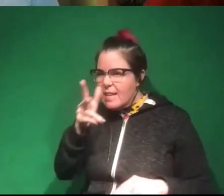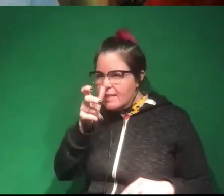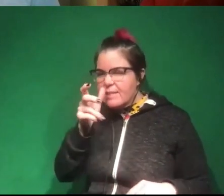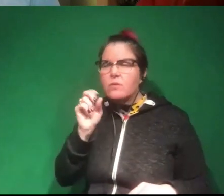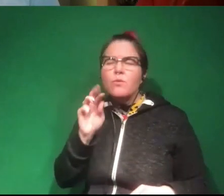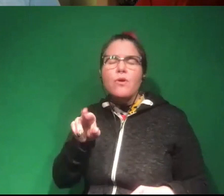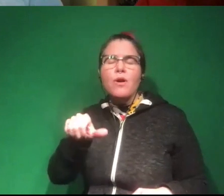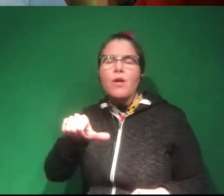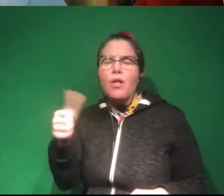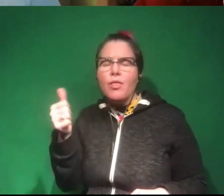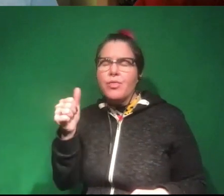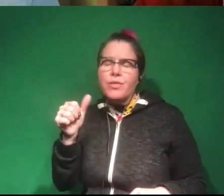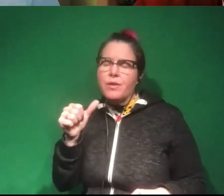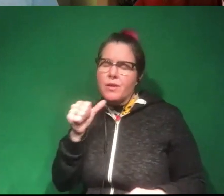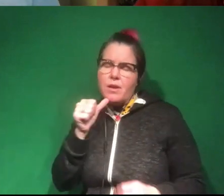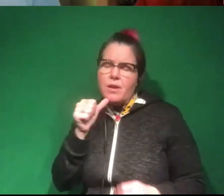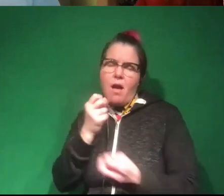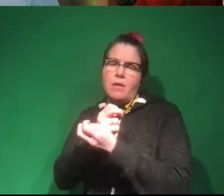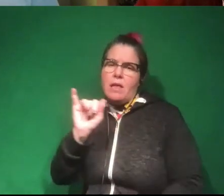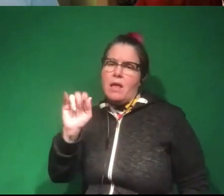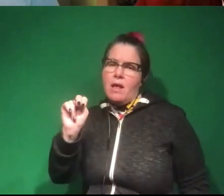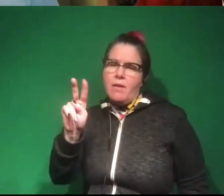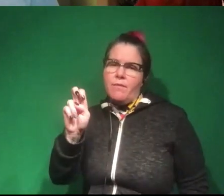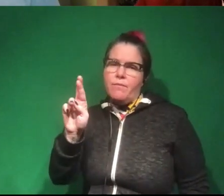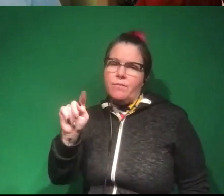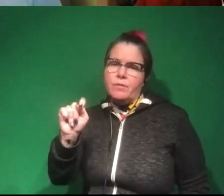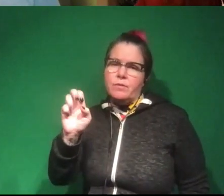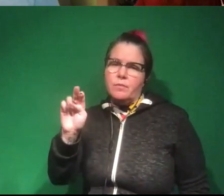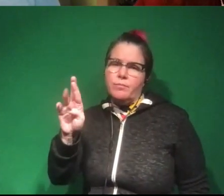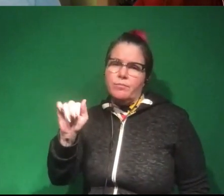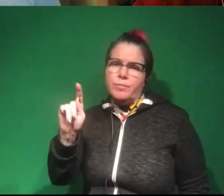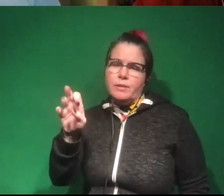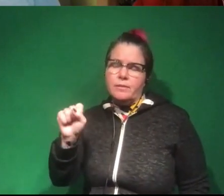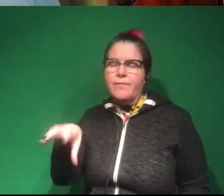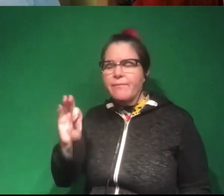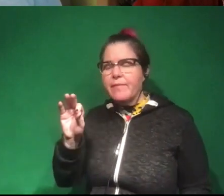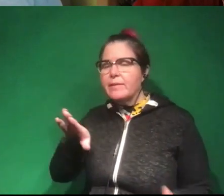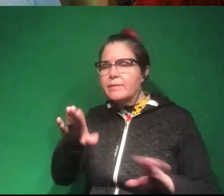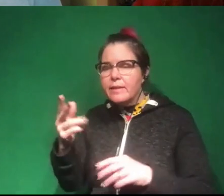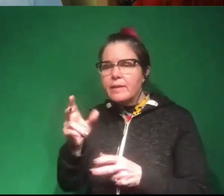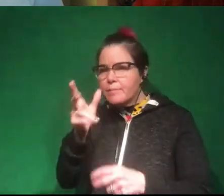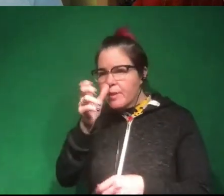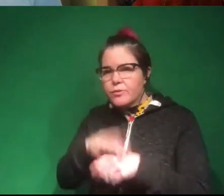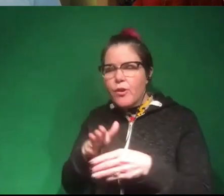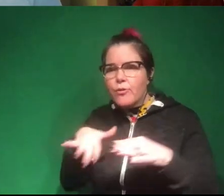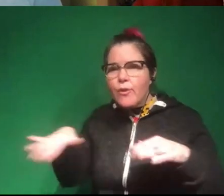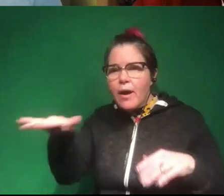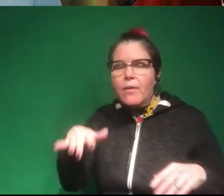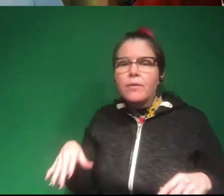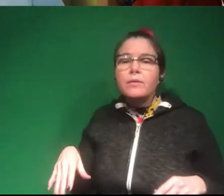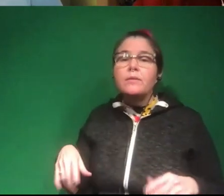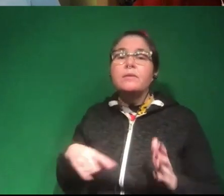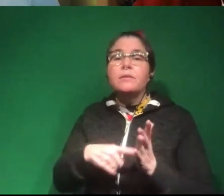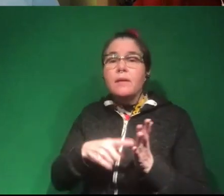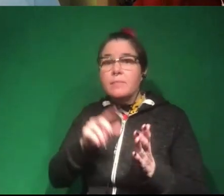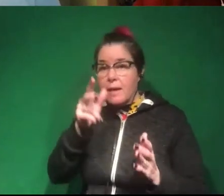other invertebrates that they find. Like a lot of times, if you find kind of dead insects on the ground, sometimes ants will be carrying them